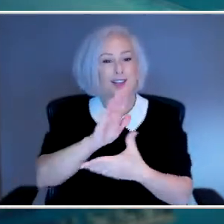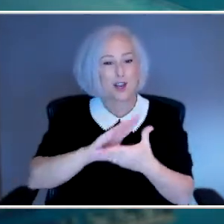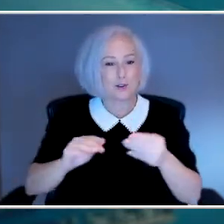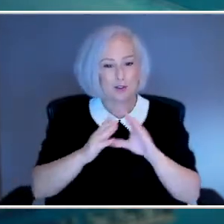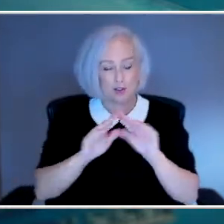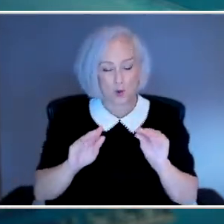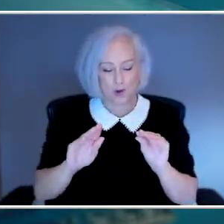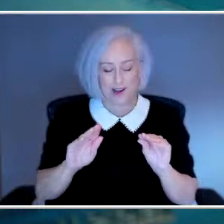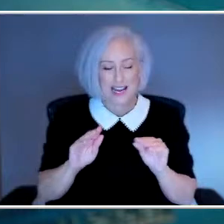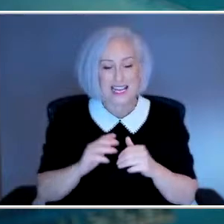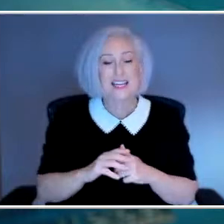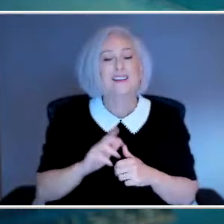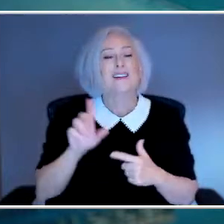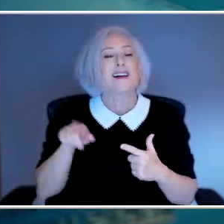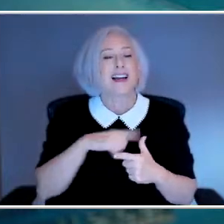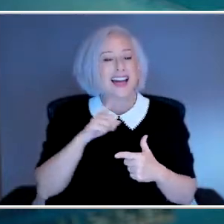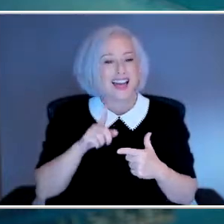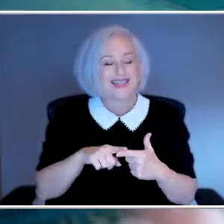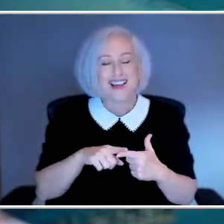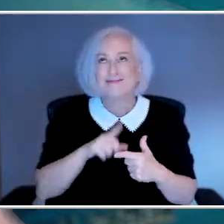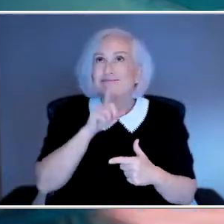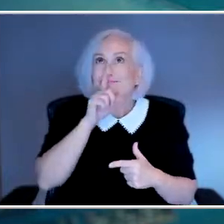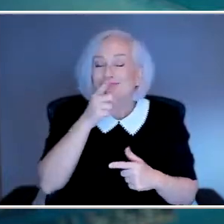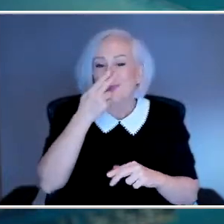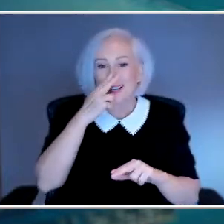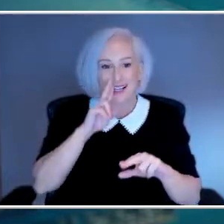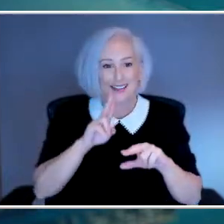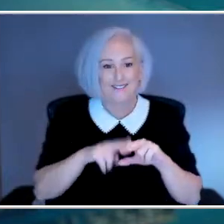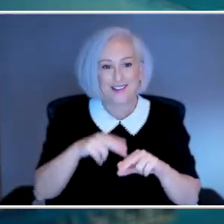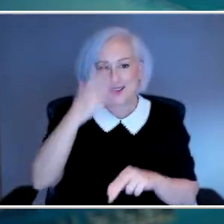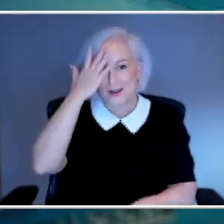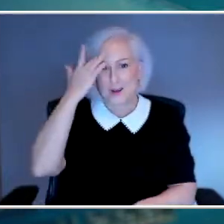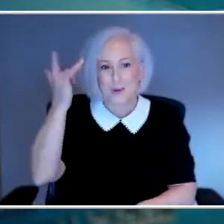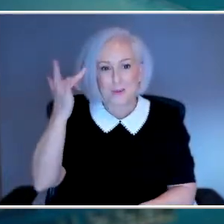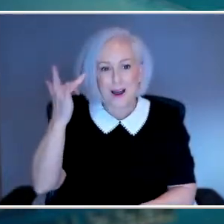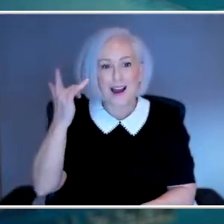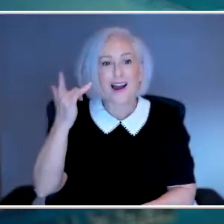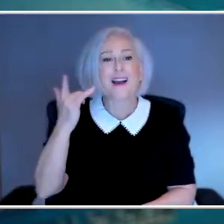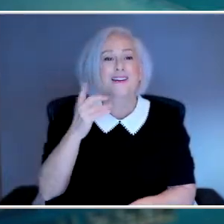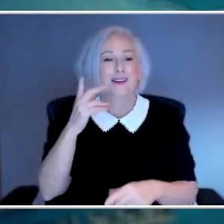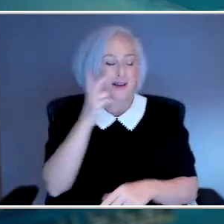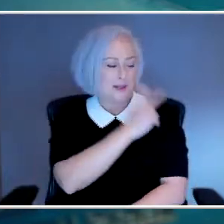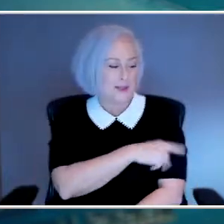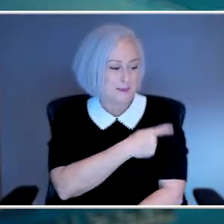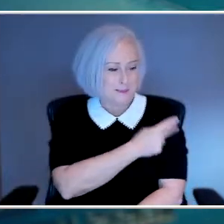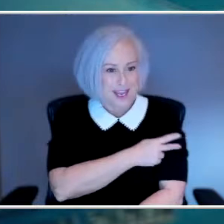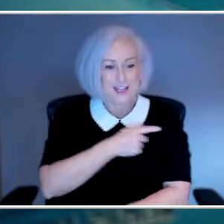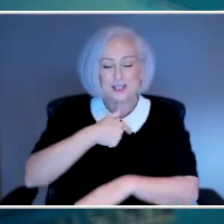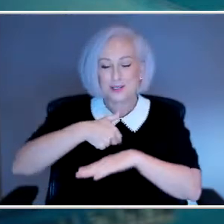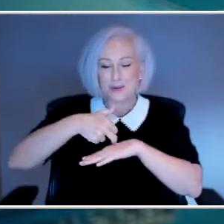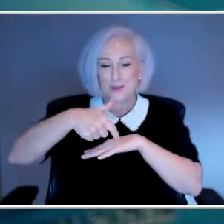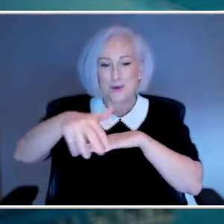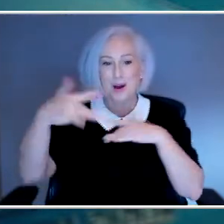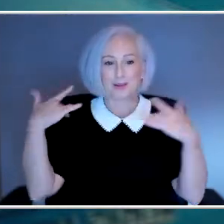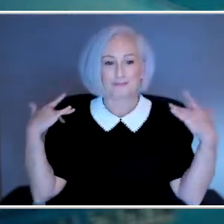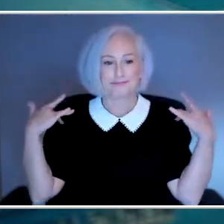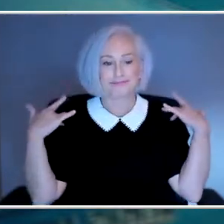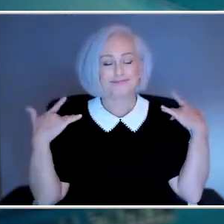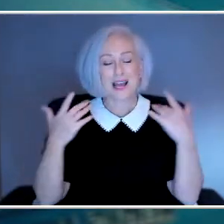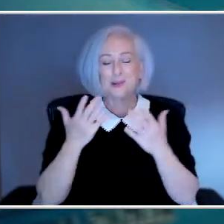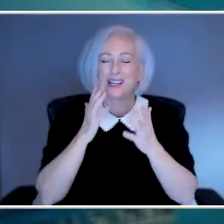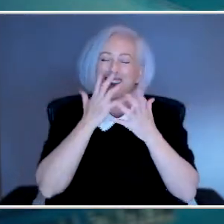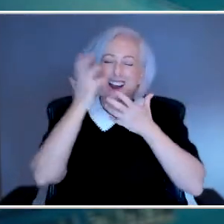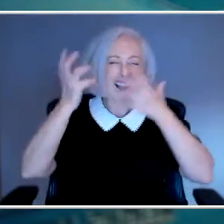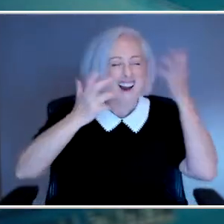it's actually a ton of fun because people, our patients, walk the runway and we get to cheer them on. There's all kinds of things happening, food,